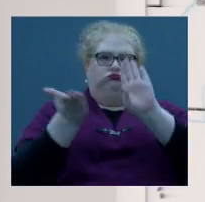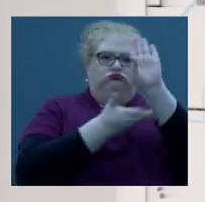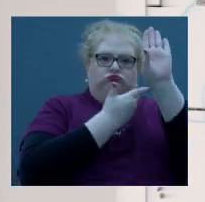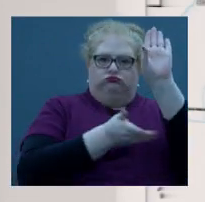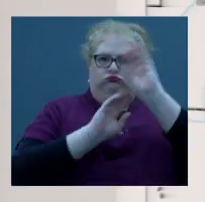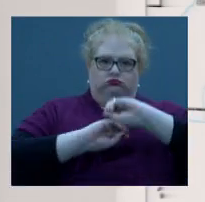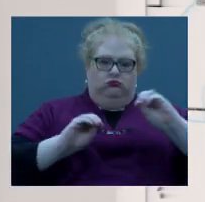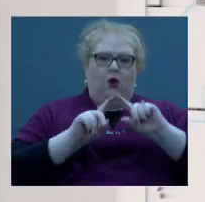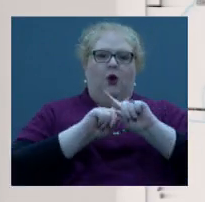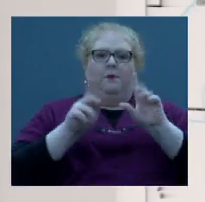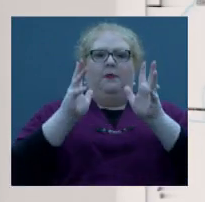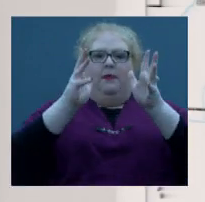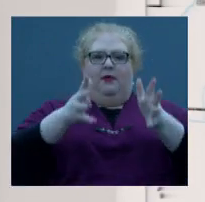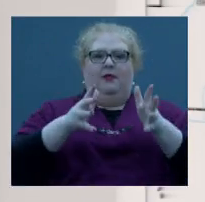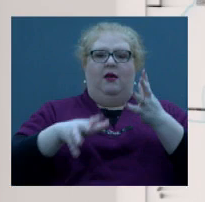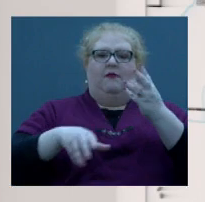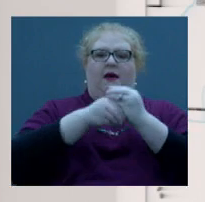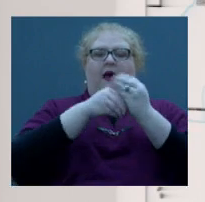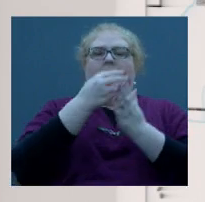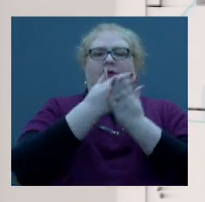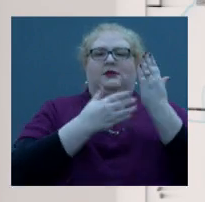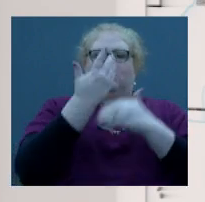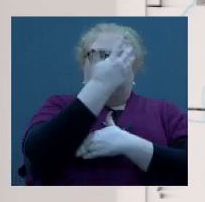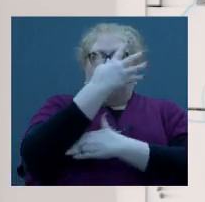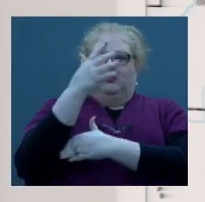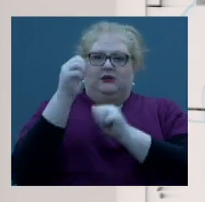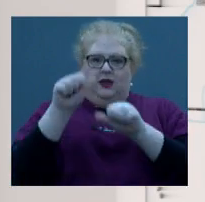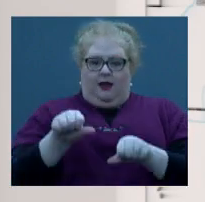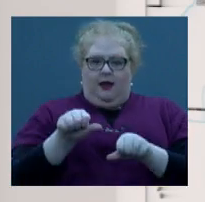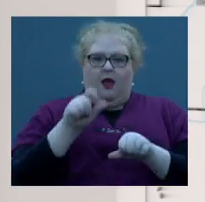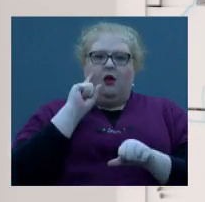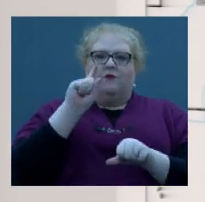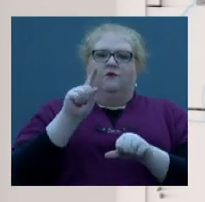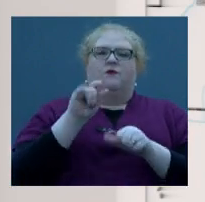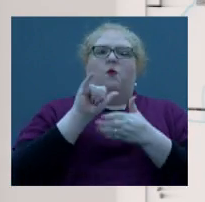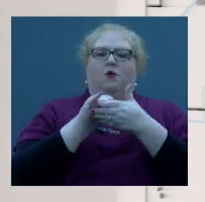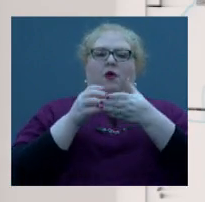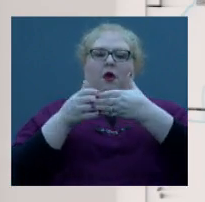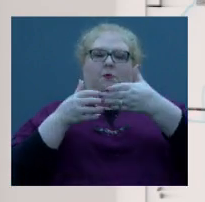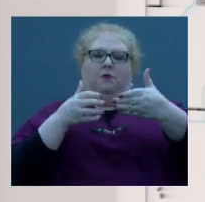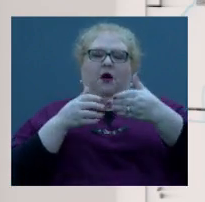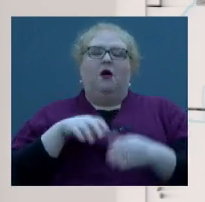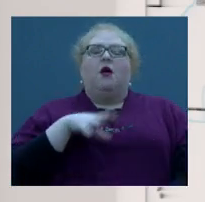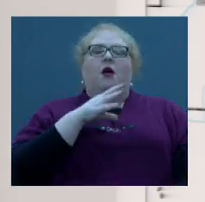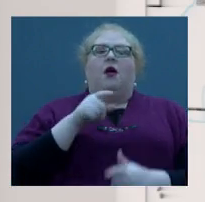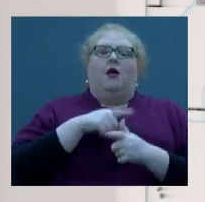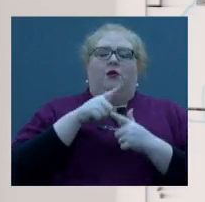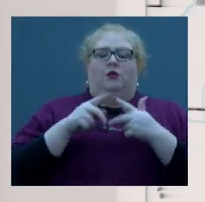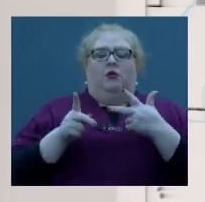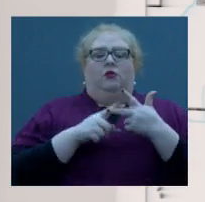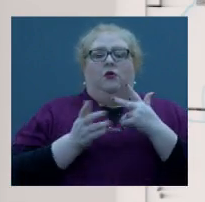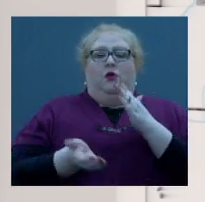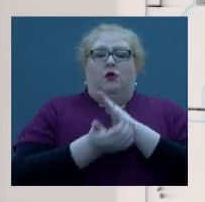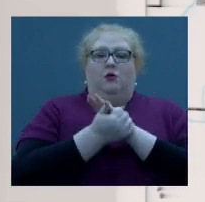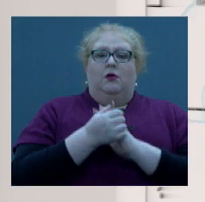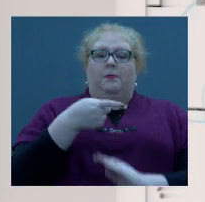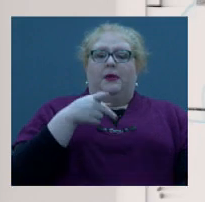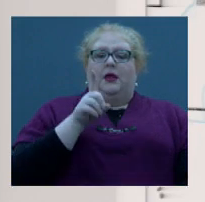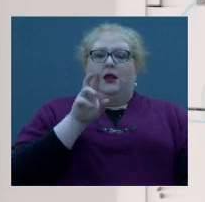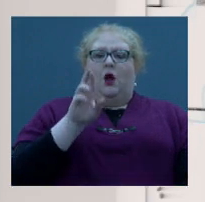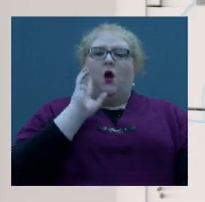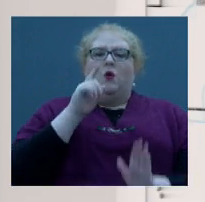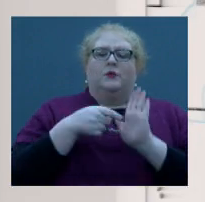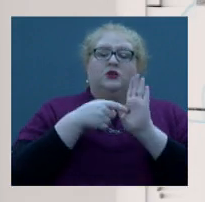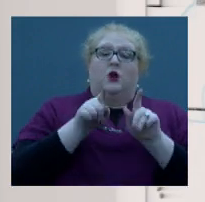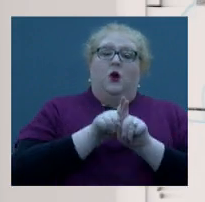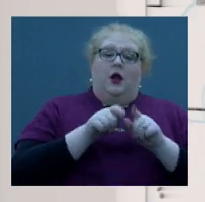may be added as part of an approved landscape plan. The third amendment was the portion of the PRD shown as proposed residential